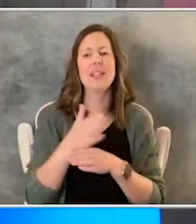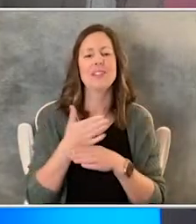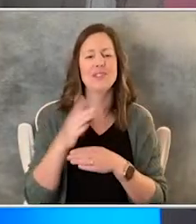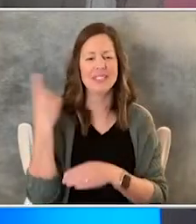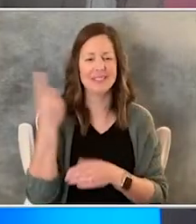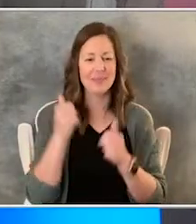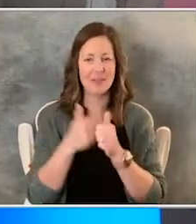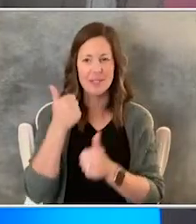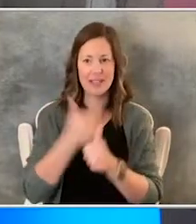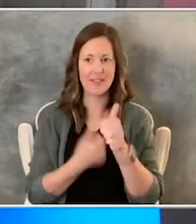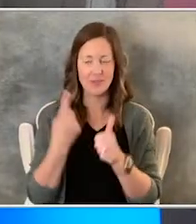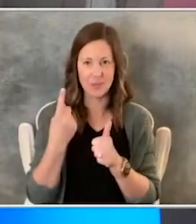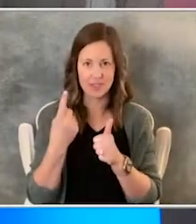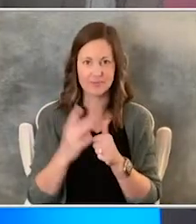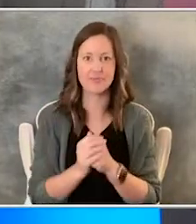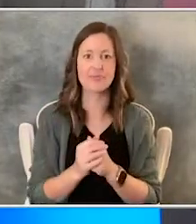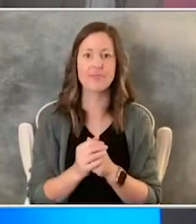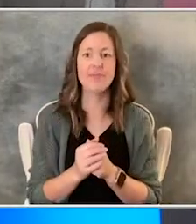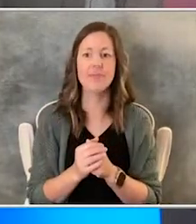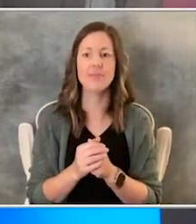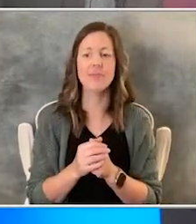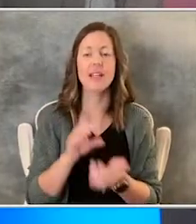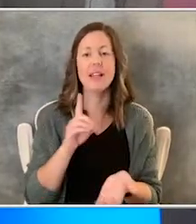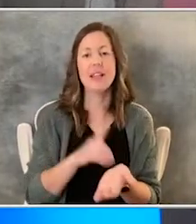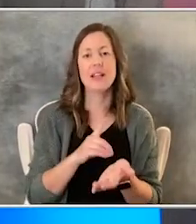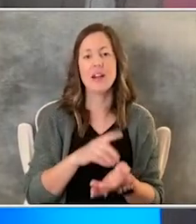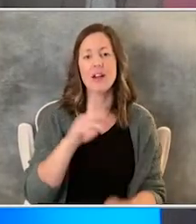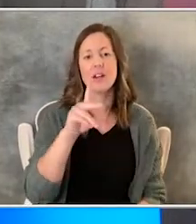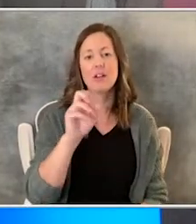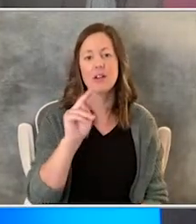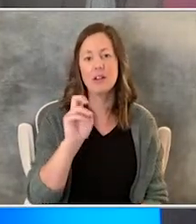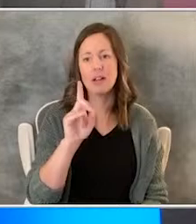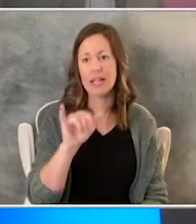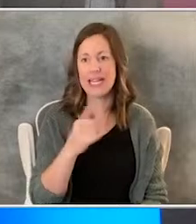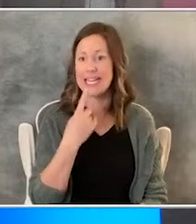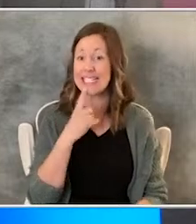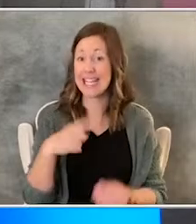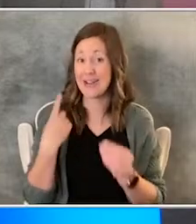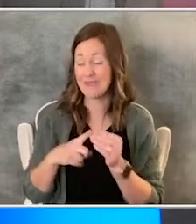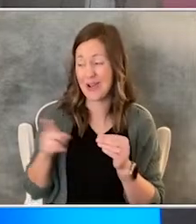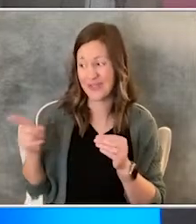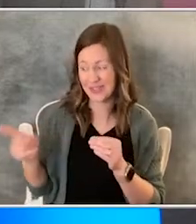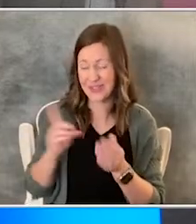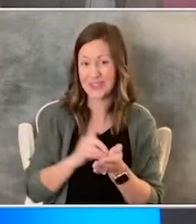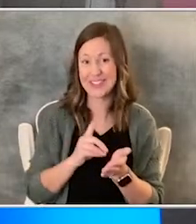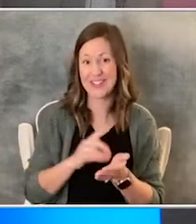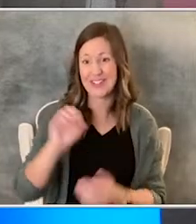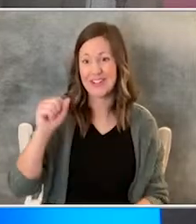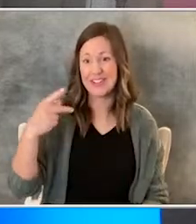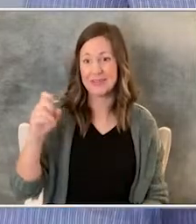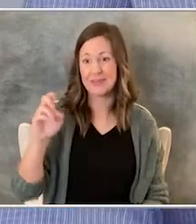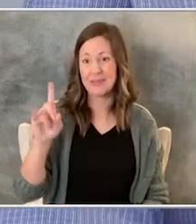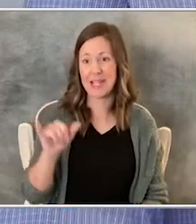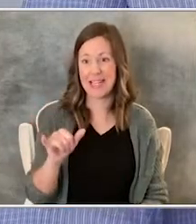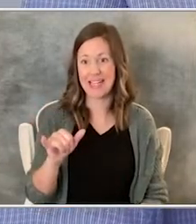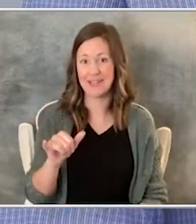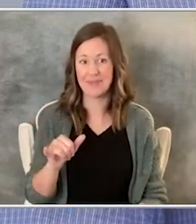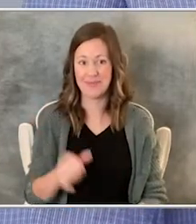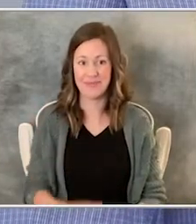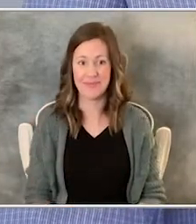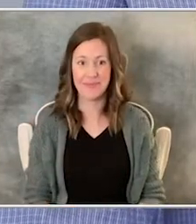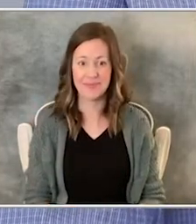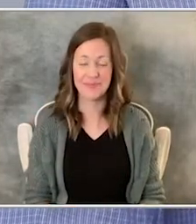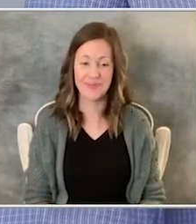had met, and it was just like, So really sweet. kind of full circle moment, yeah. What's it like to sit next